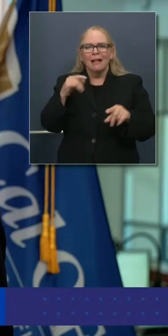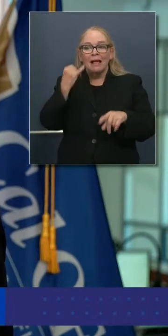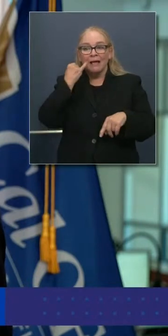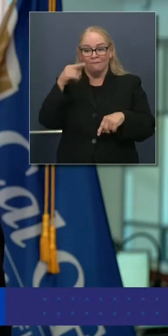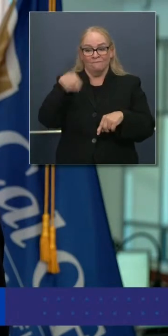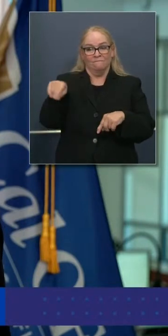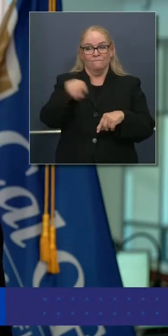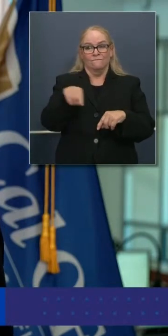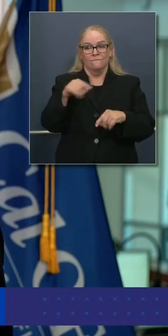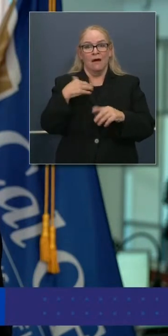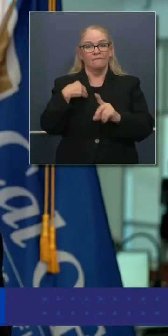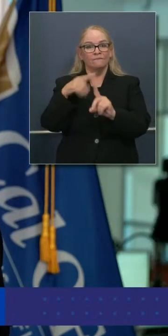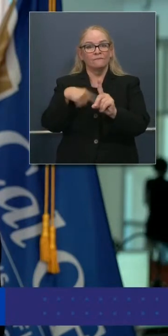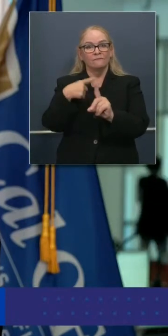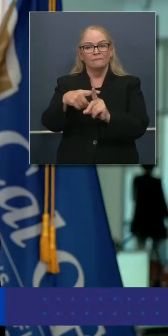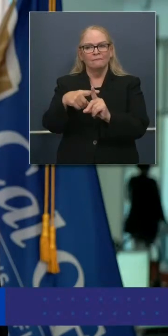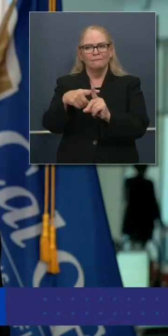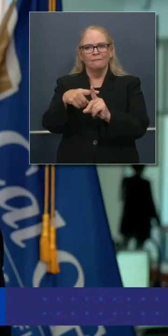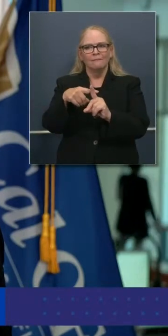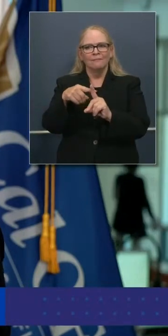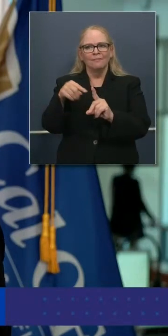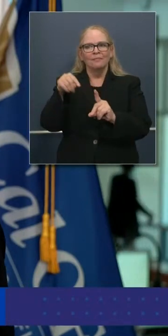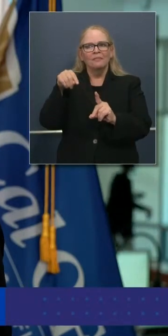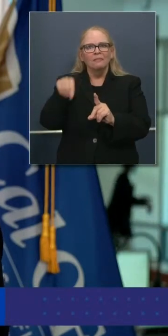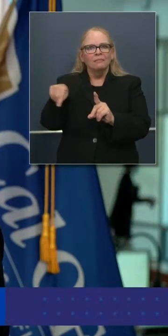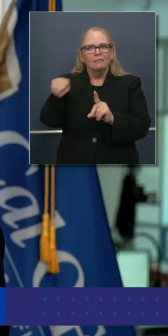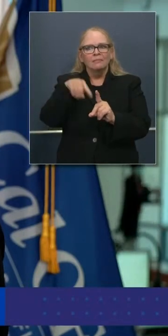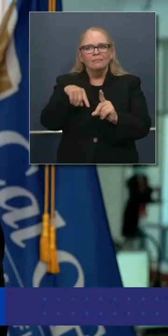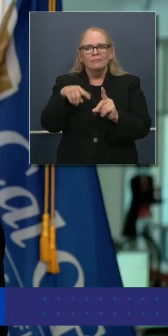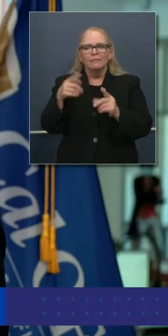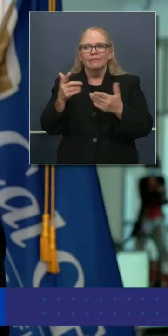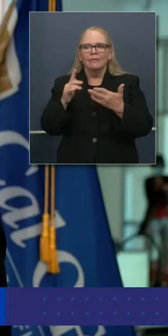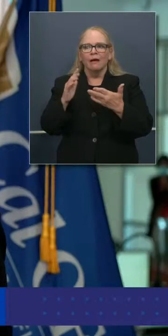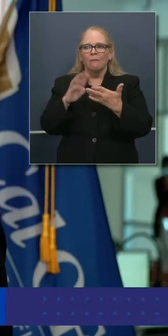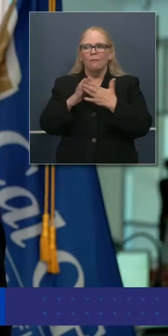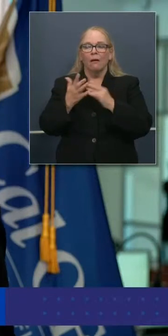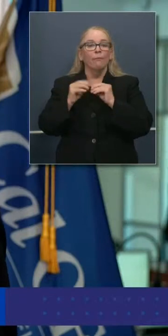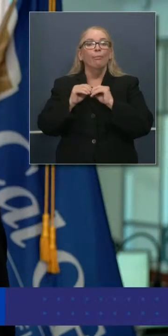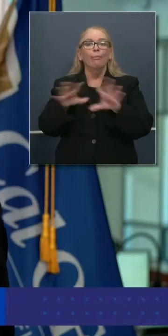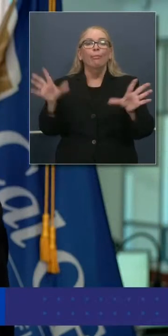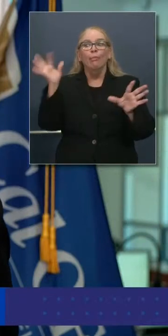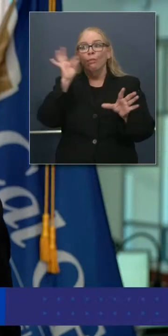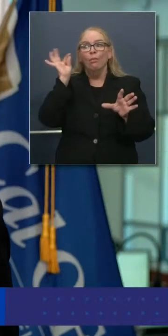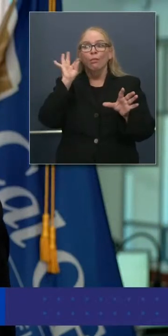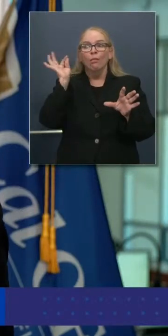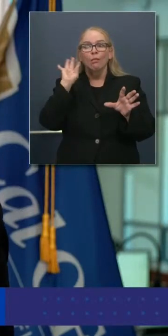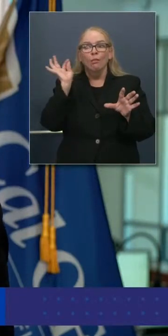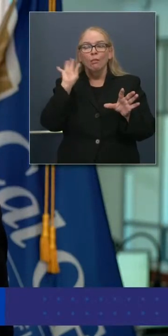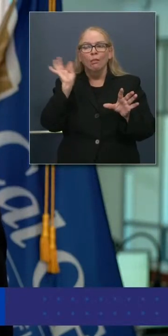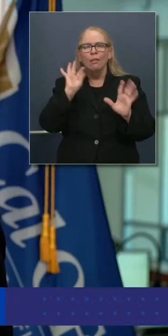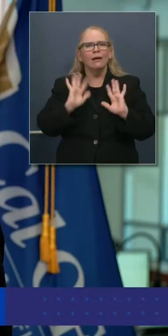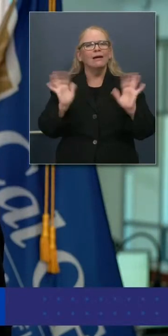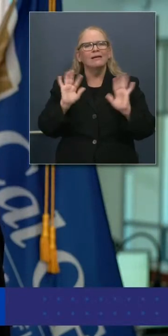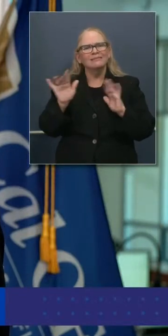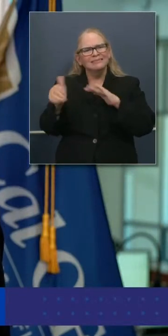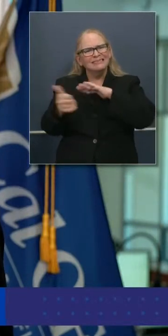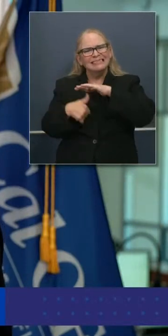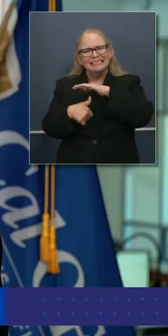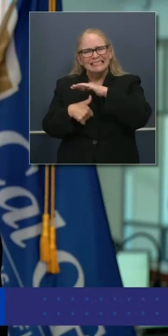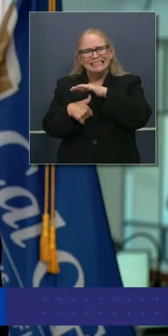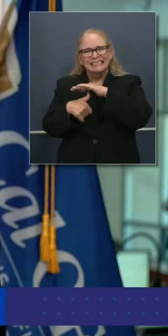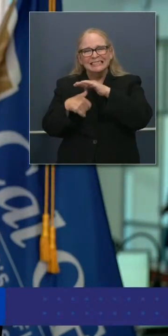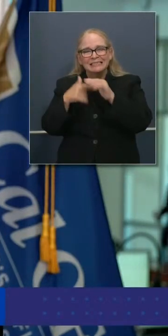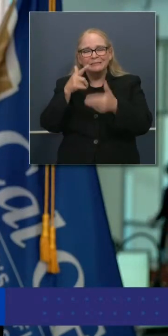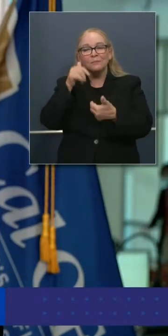infected with COVID-19, become perfect vectors for transmission throughout our communities. We've talked about contact tracing as